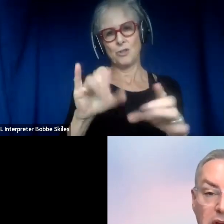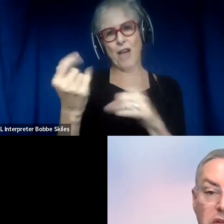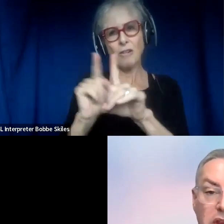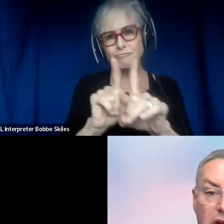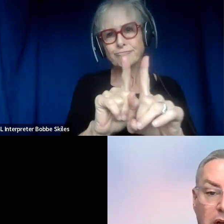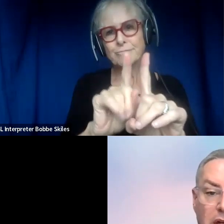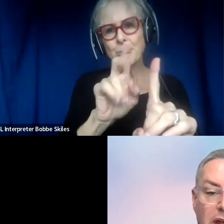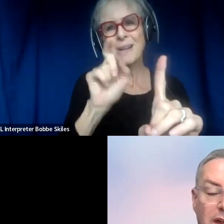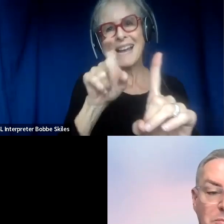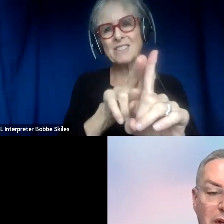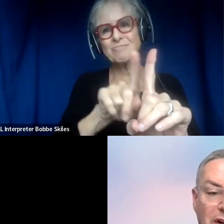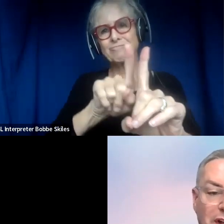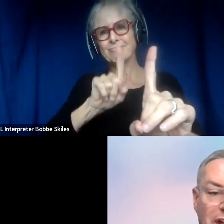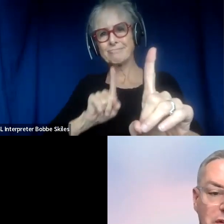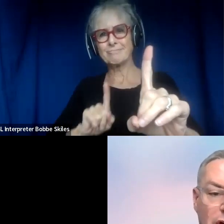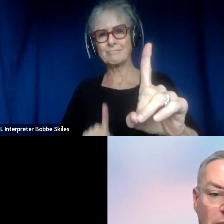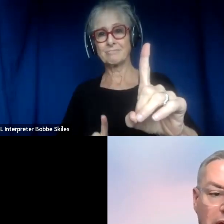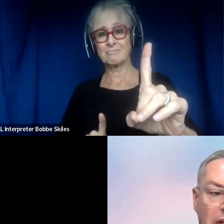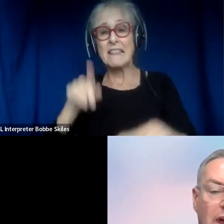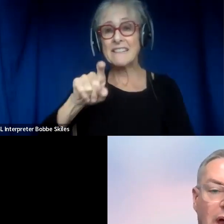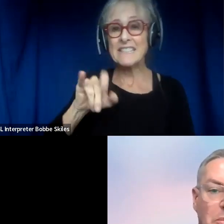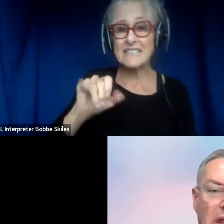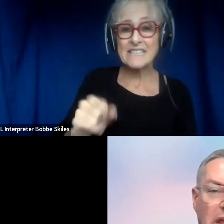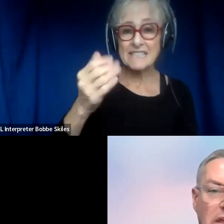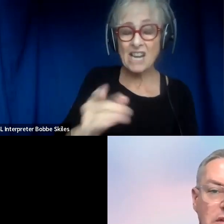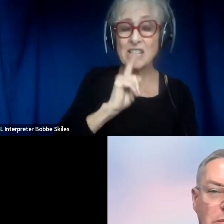The need is there. It's bigger. It's growing. And in so many